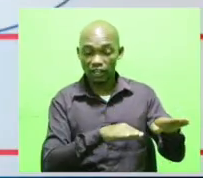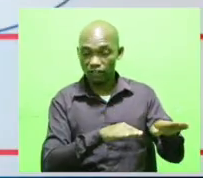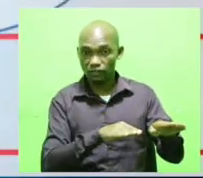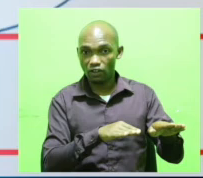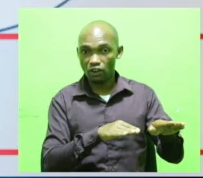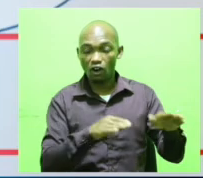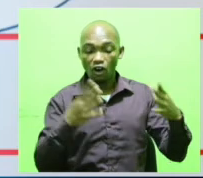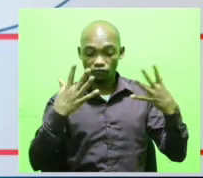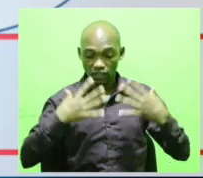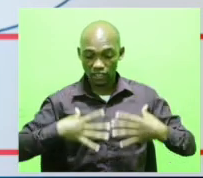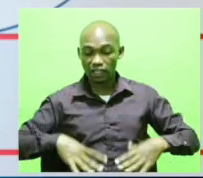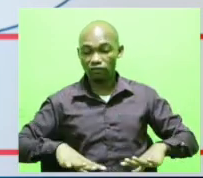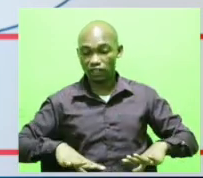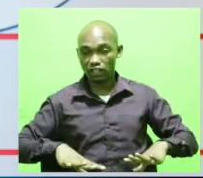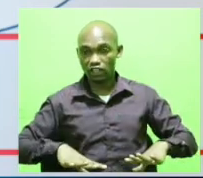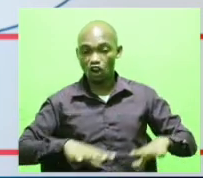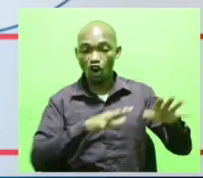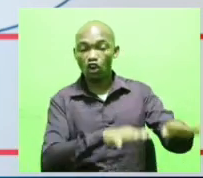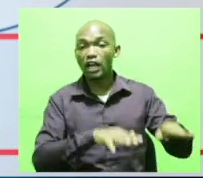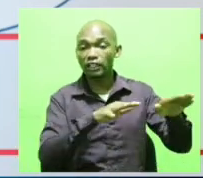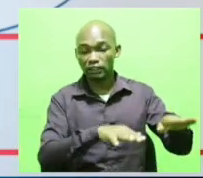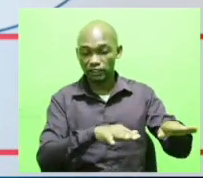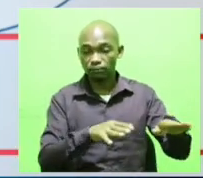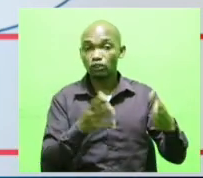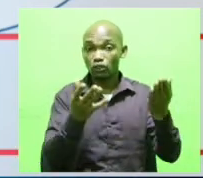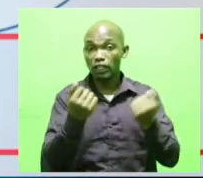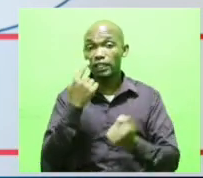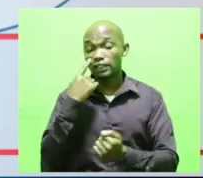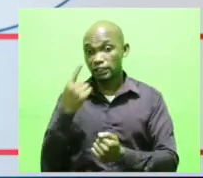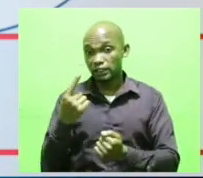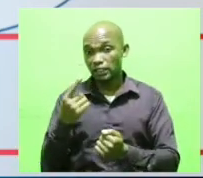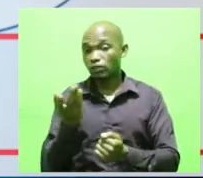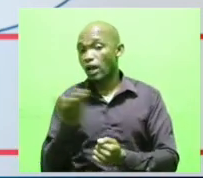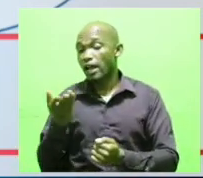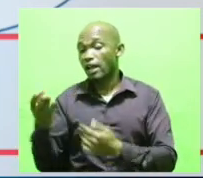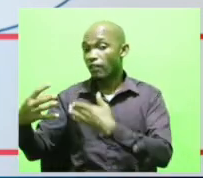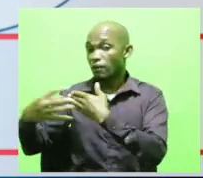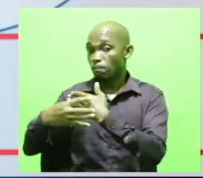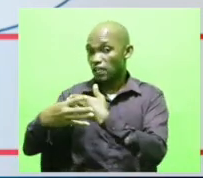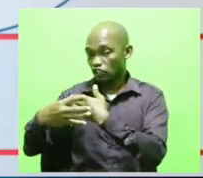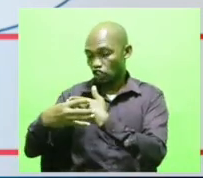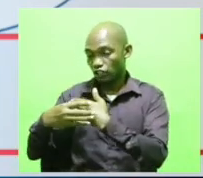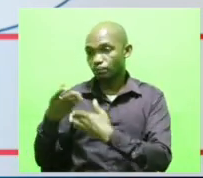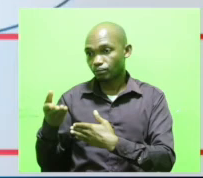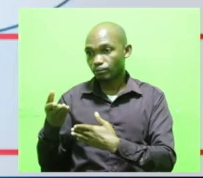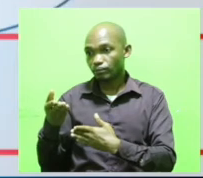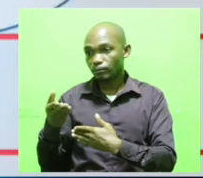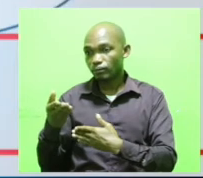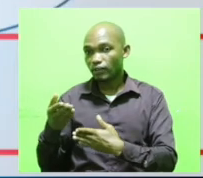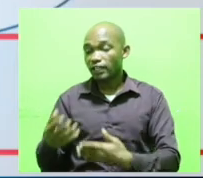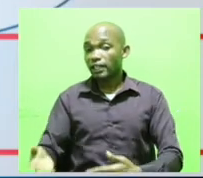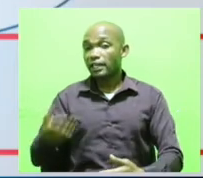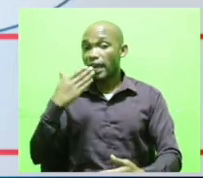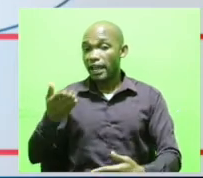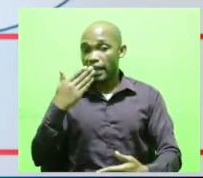video. As we have discussed before that, the air is breathed in and get into the cell.